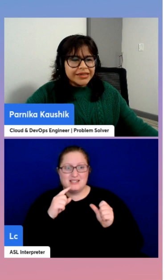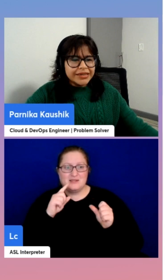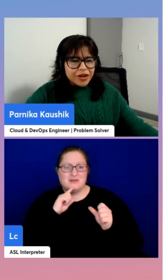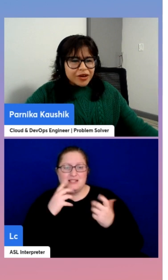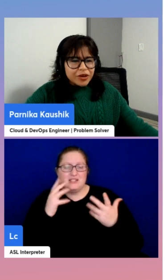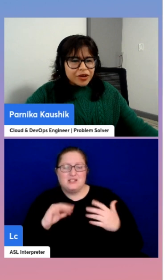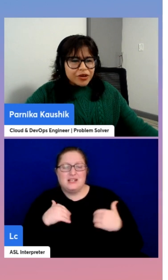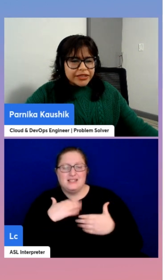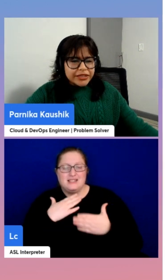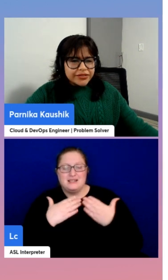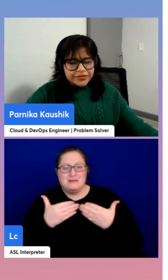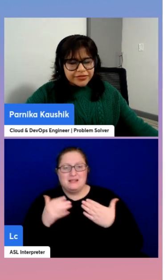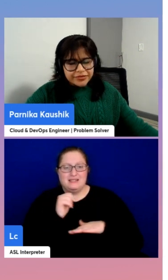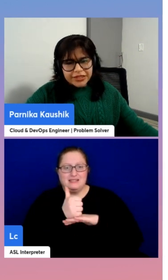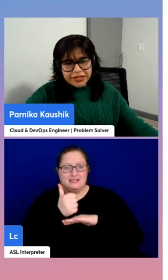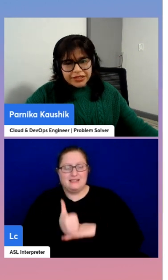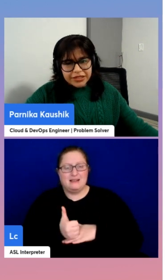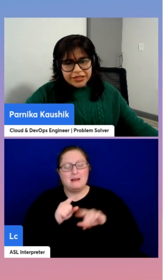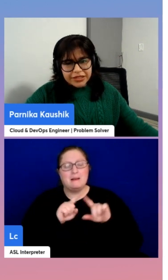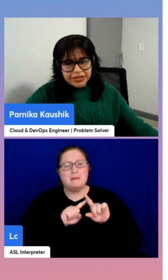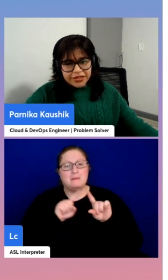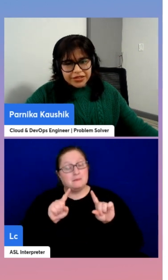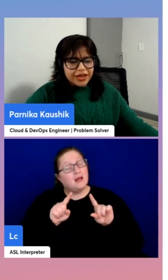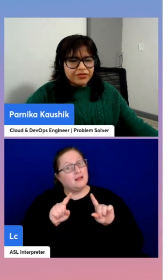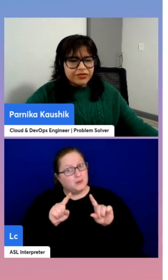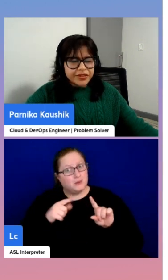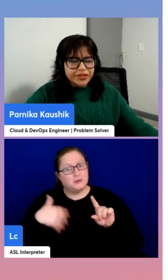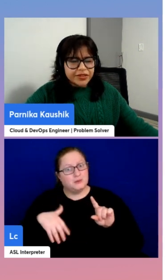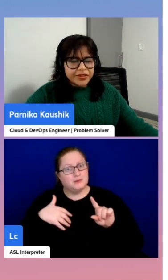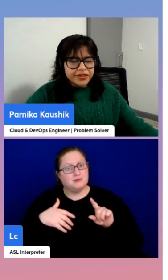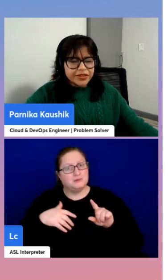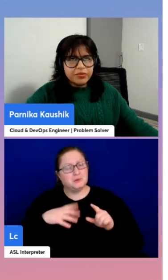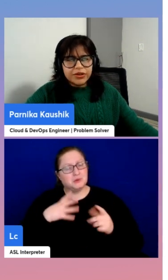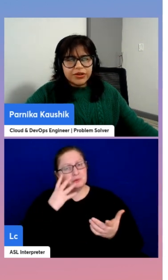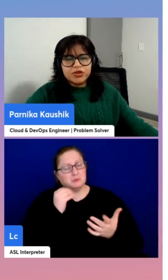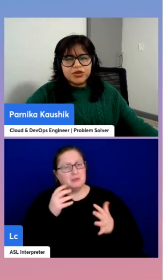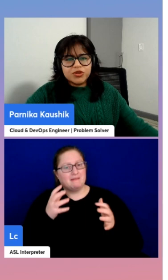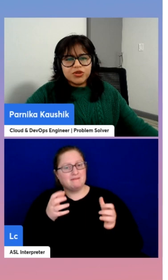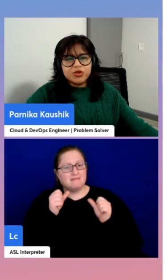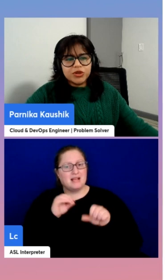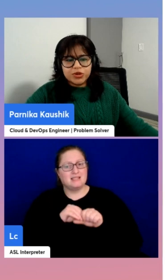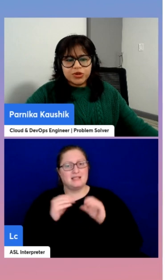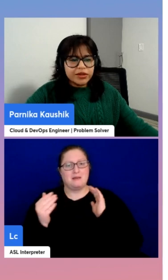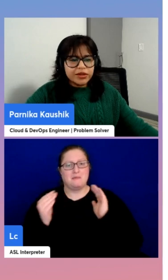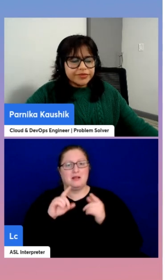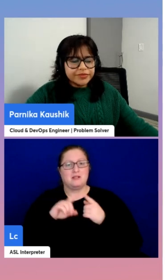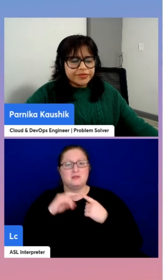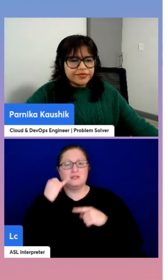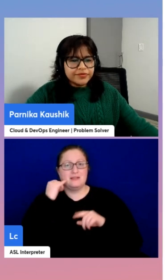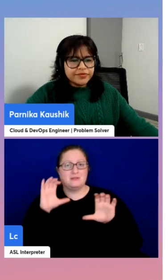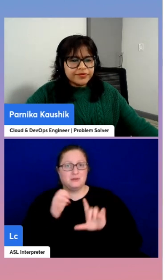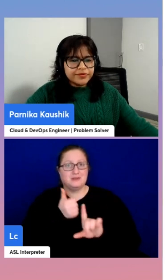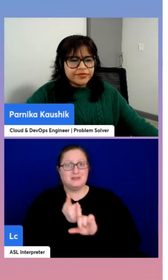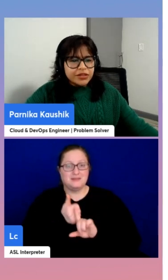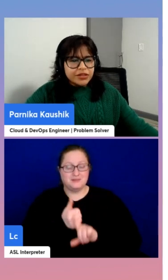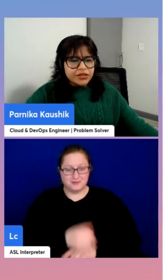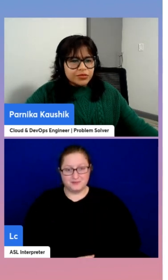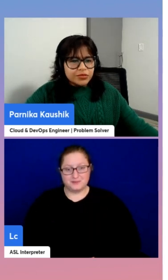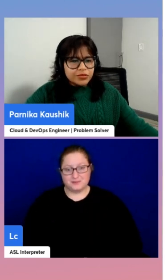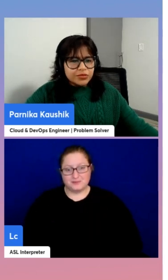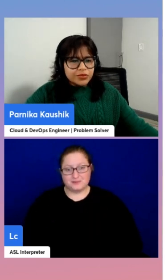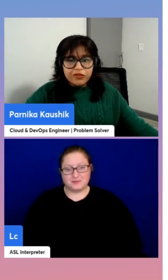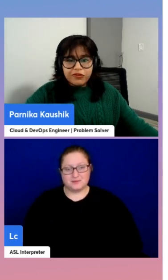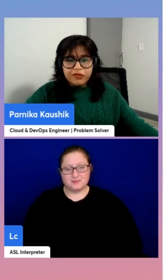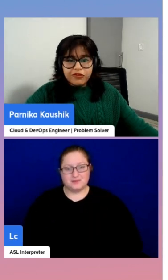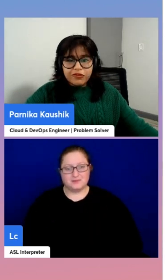here, but it does happen relatively quickly in comparison to if you were to do it manually.